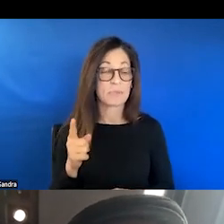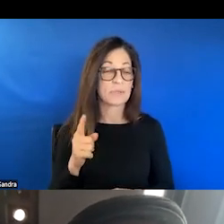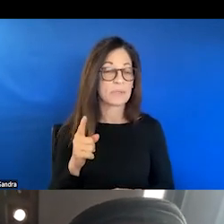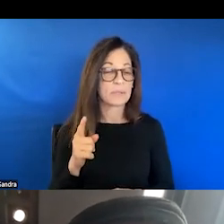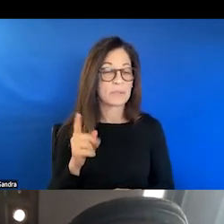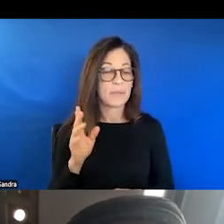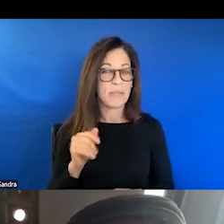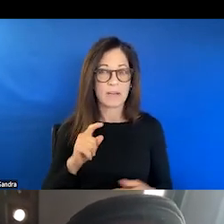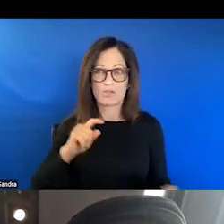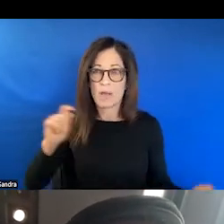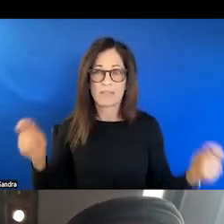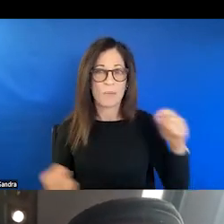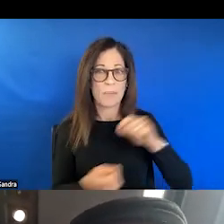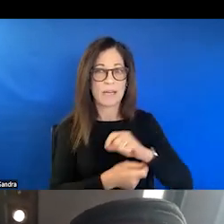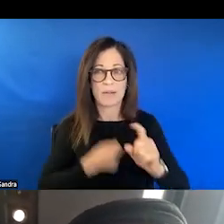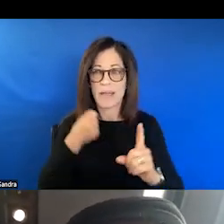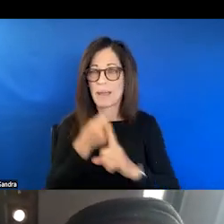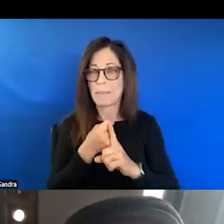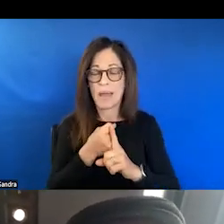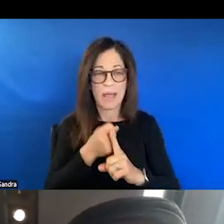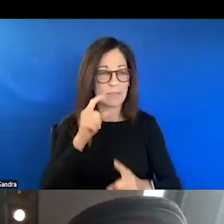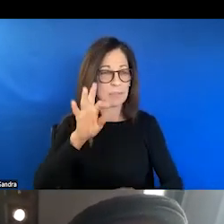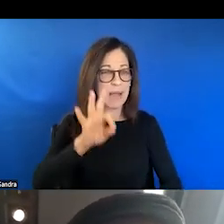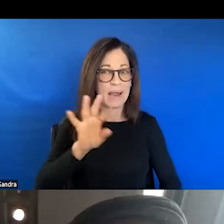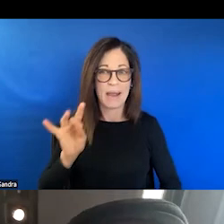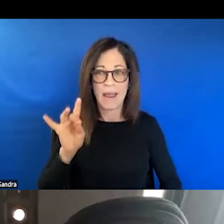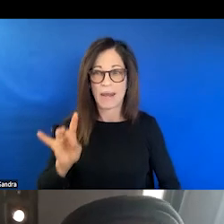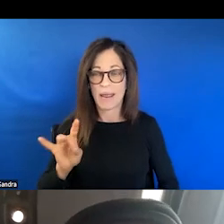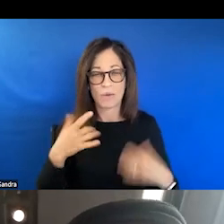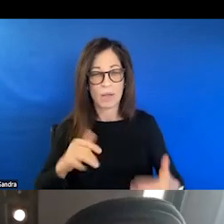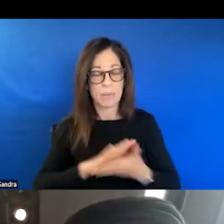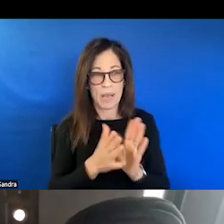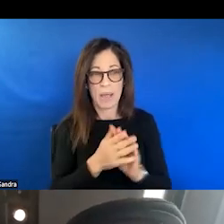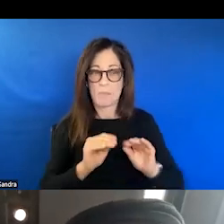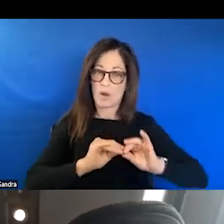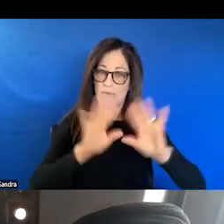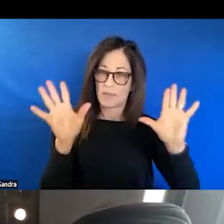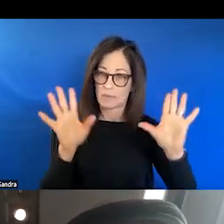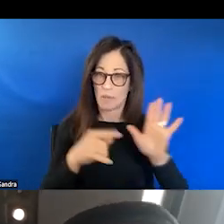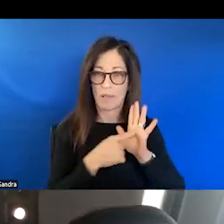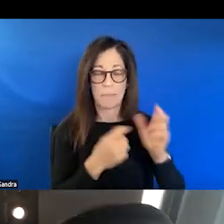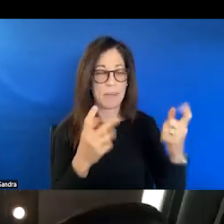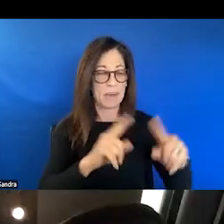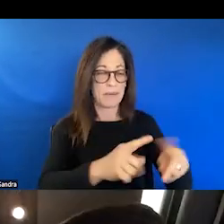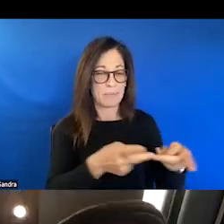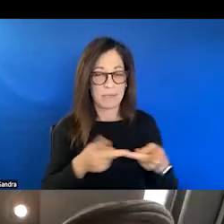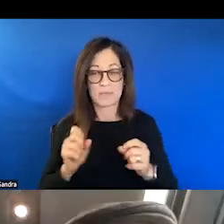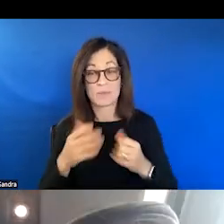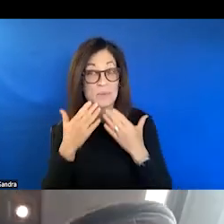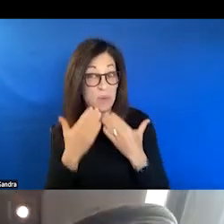transformational impact of 988 is really starting to become visible in many different places. So thanks.